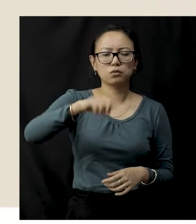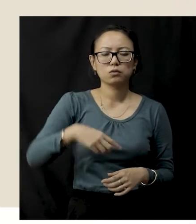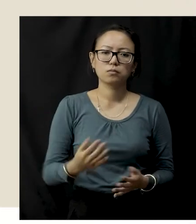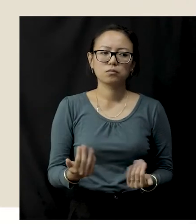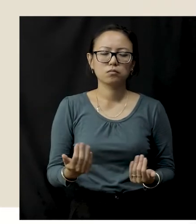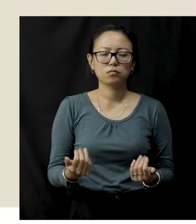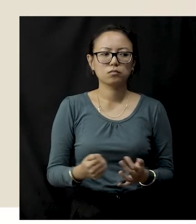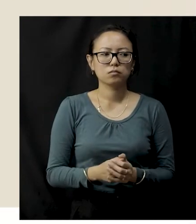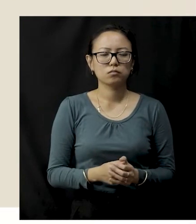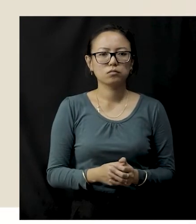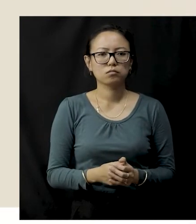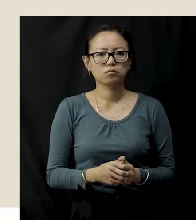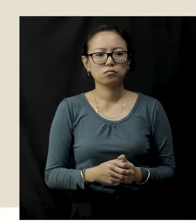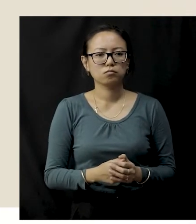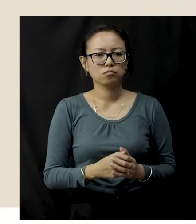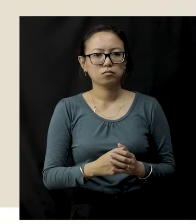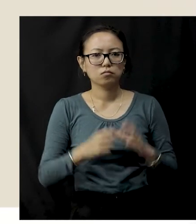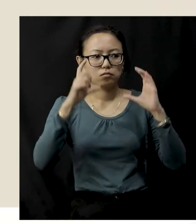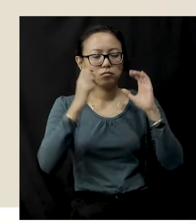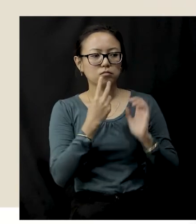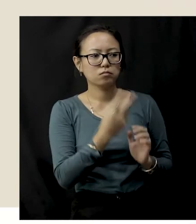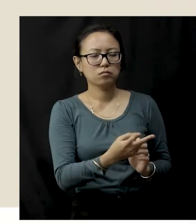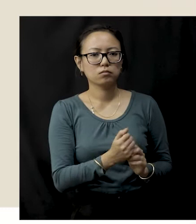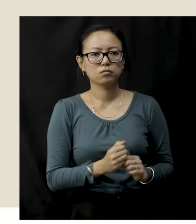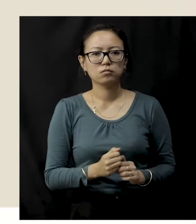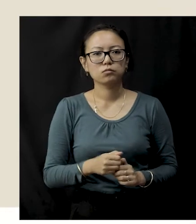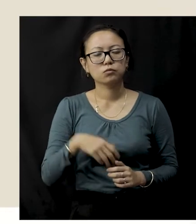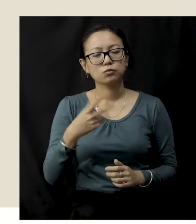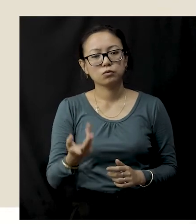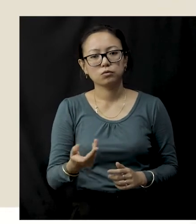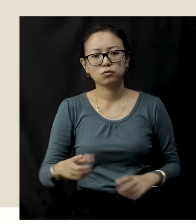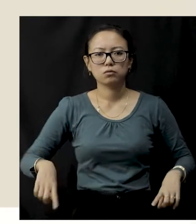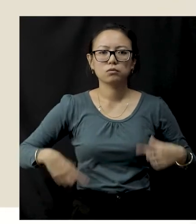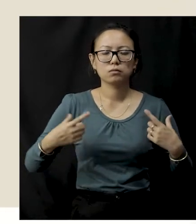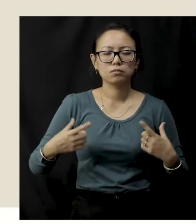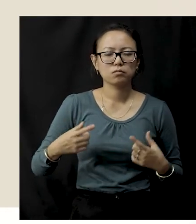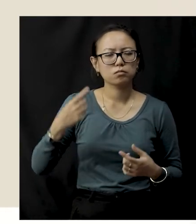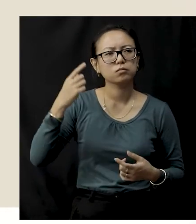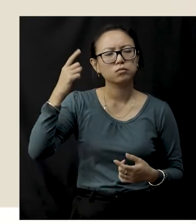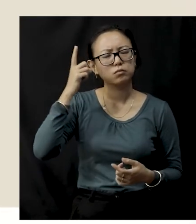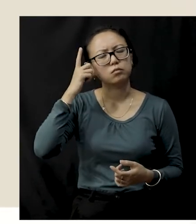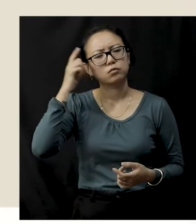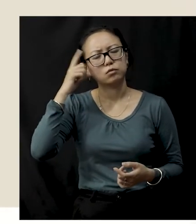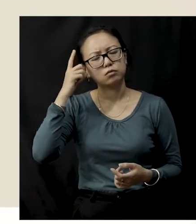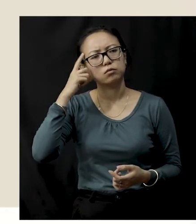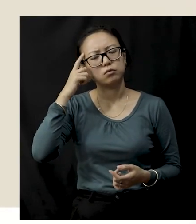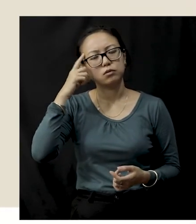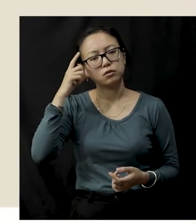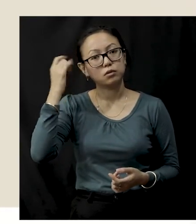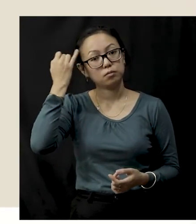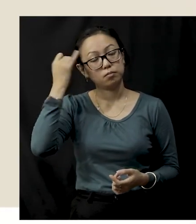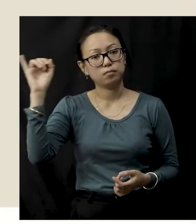they learned that human beings can also travel with the help of wood. And then you know the pyramid,